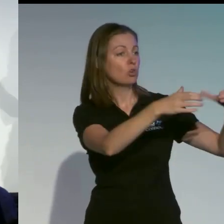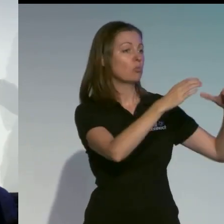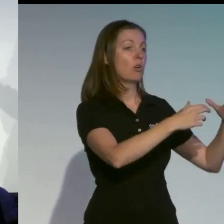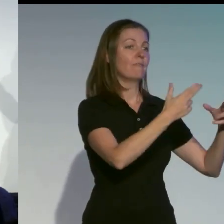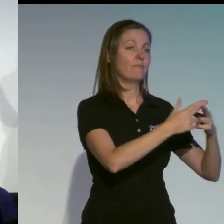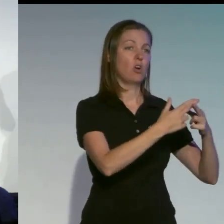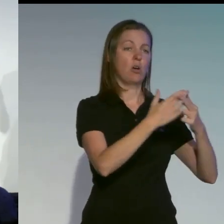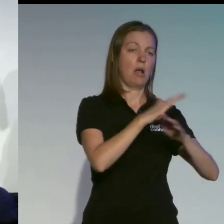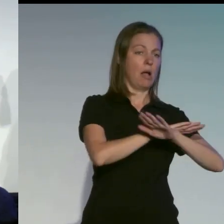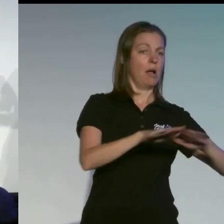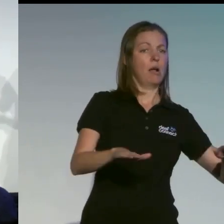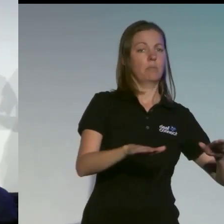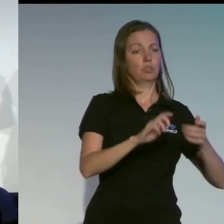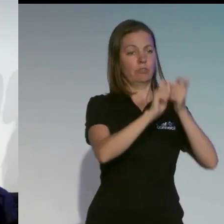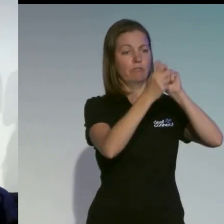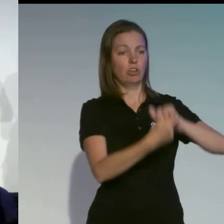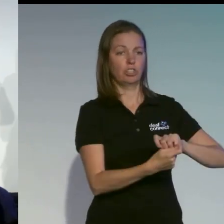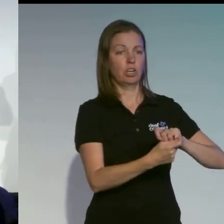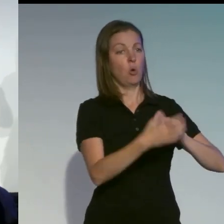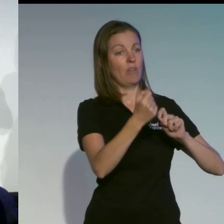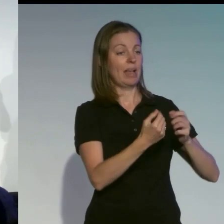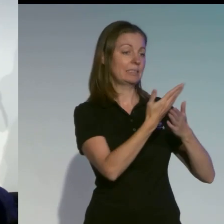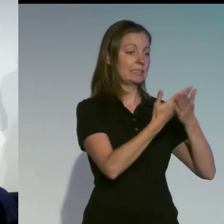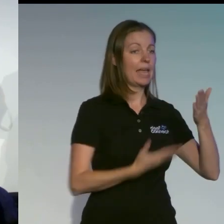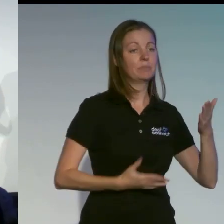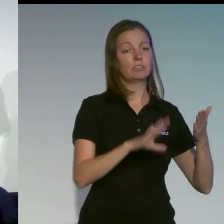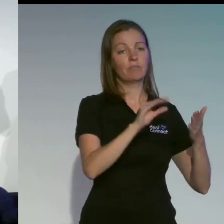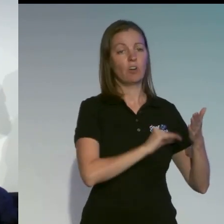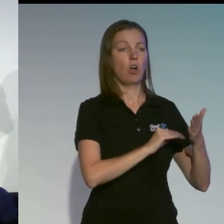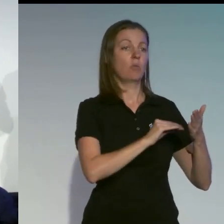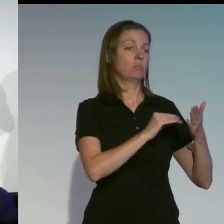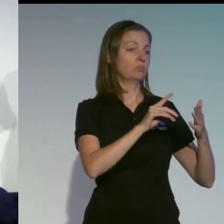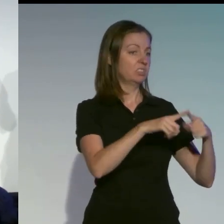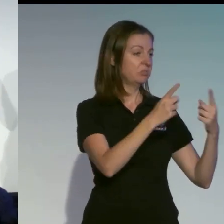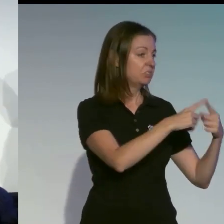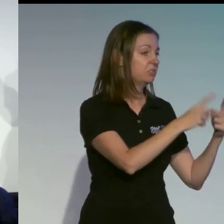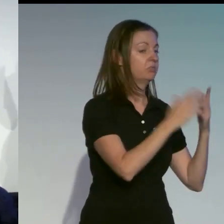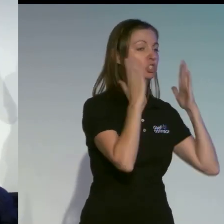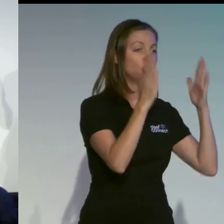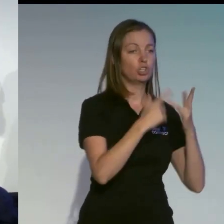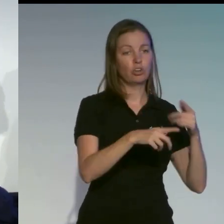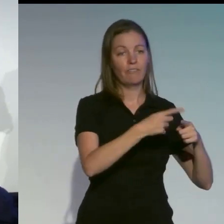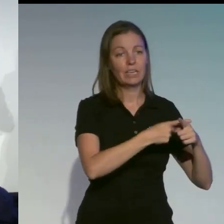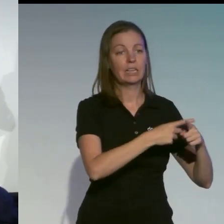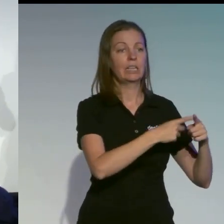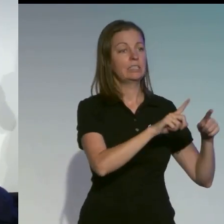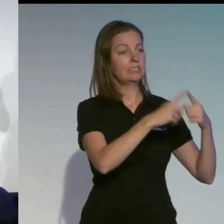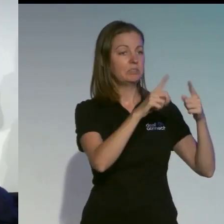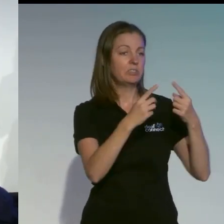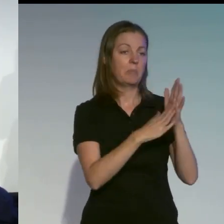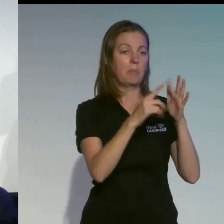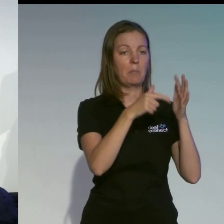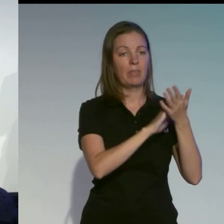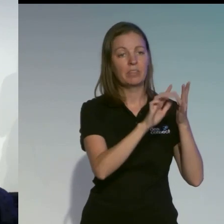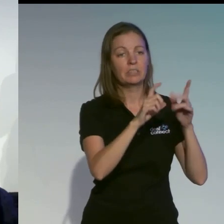practices themselves. And we've had statements from the Church of England and the Methodist Church and the Quakers and the Buddhists and the Hindu. But it's, you know, that's just the tip of the